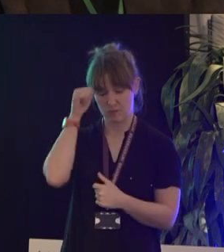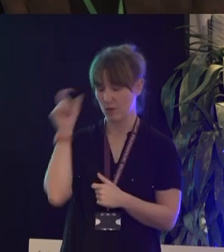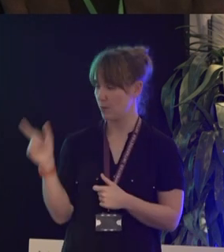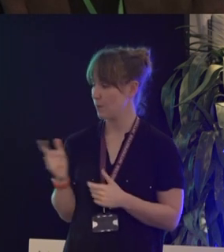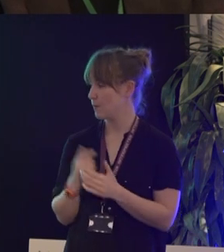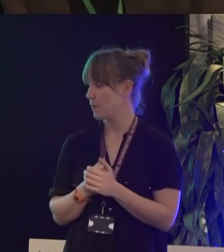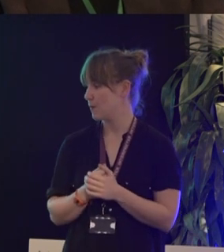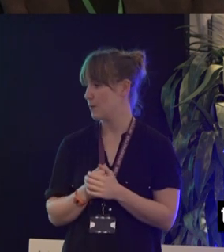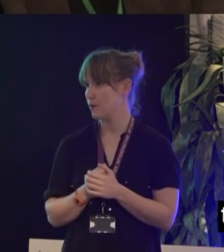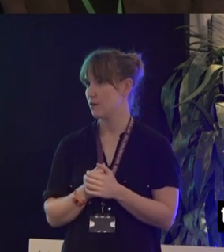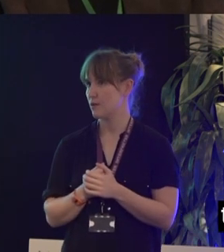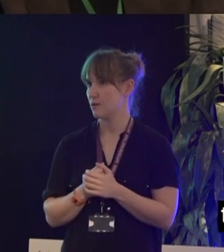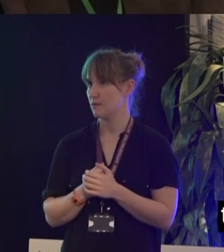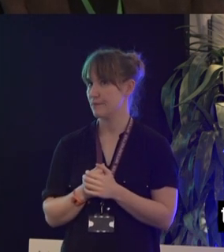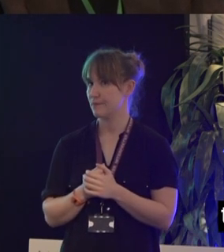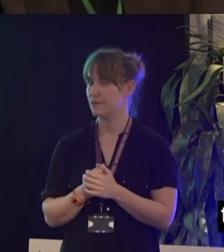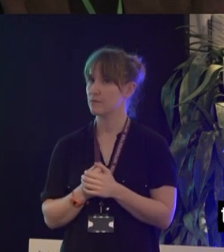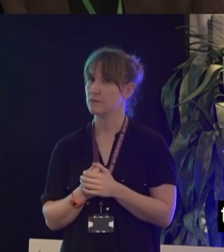of